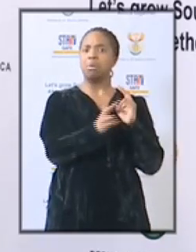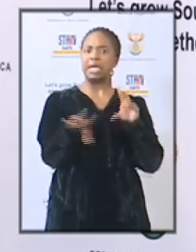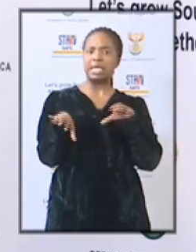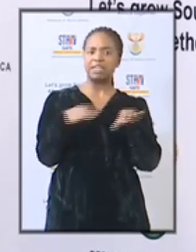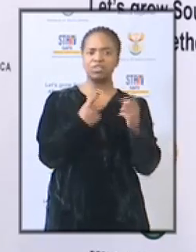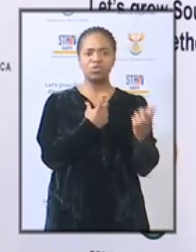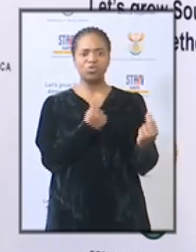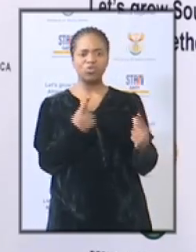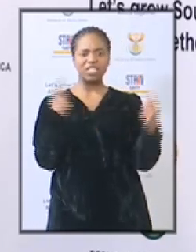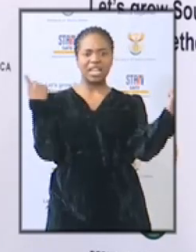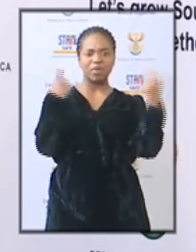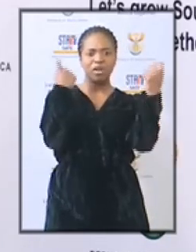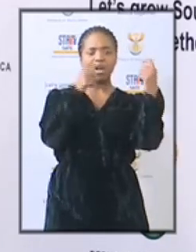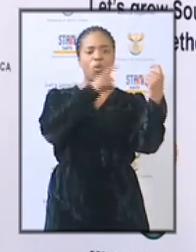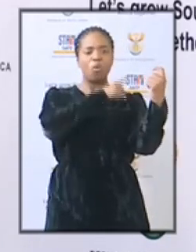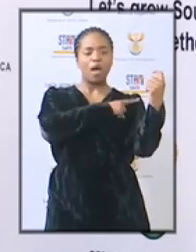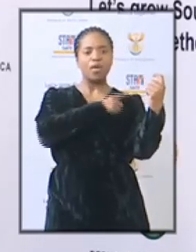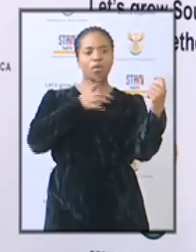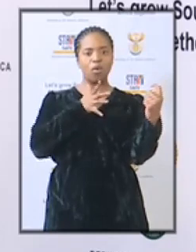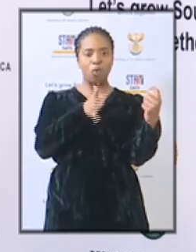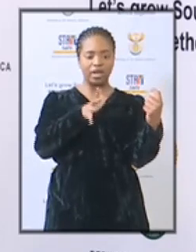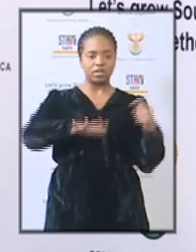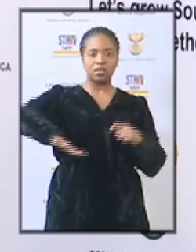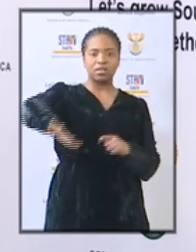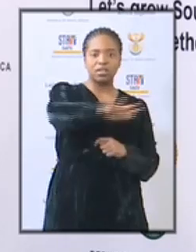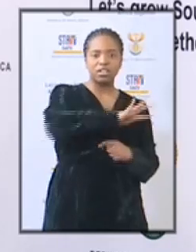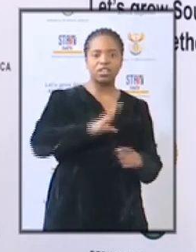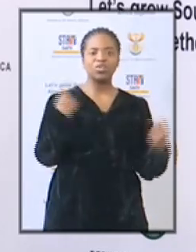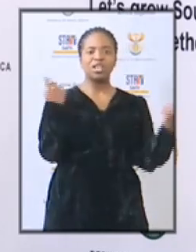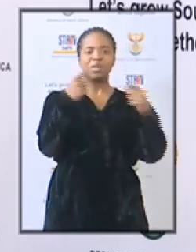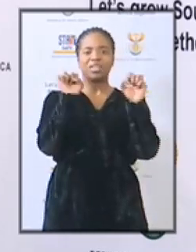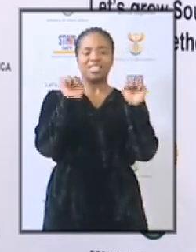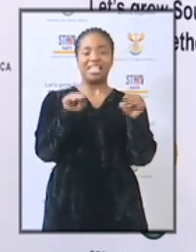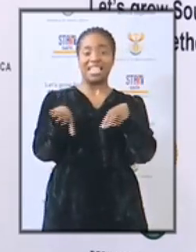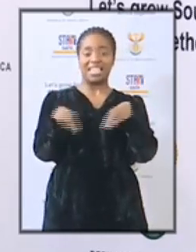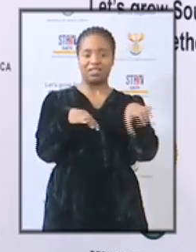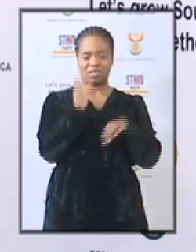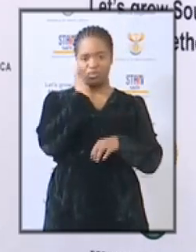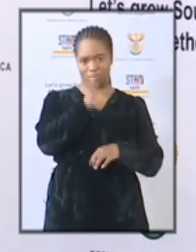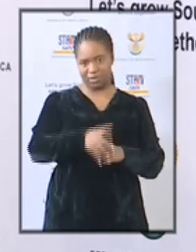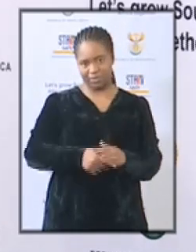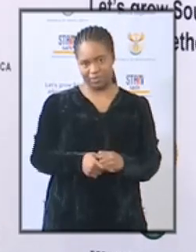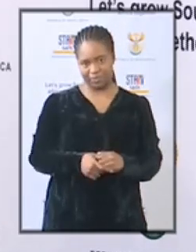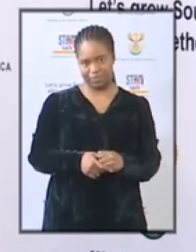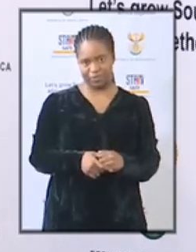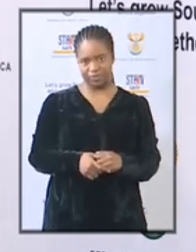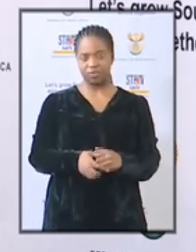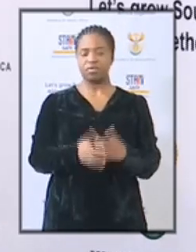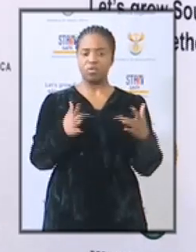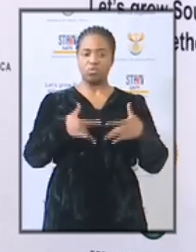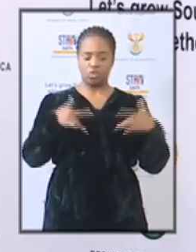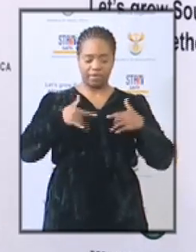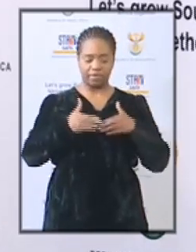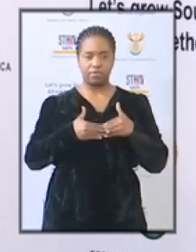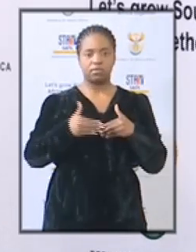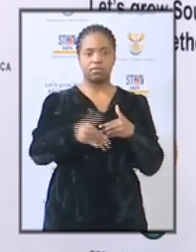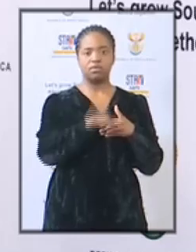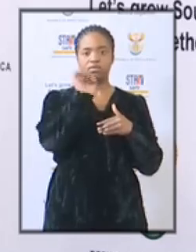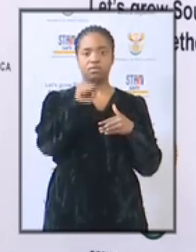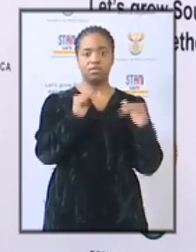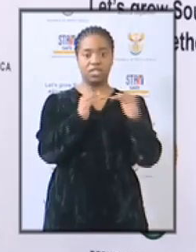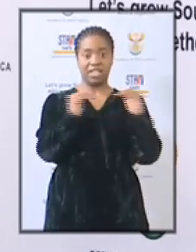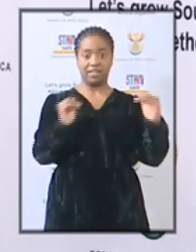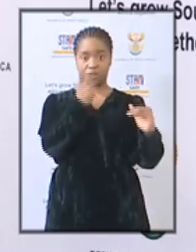activities as we bring back our domestic tourism and tourism activities to life in this